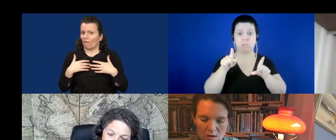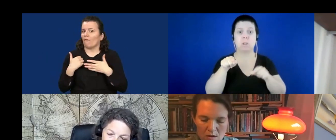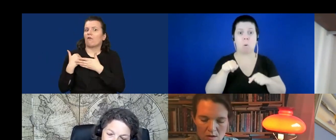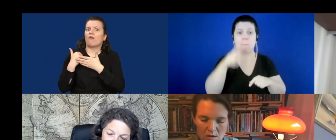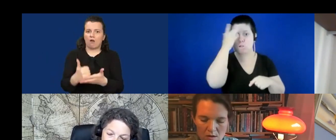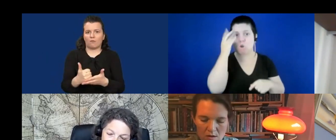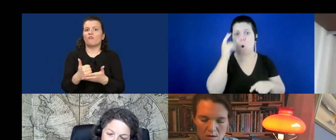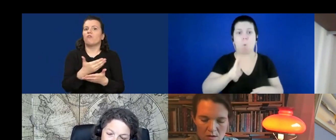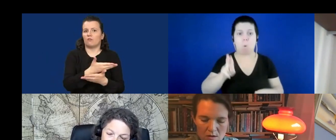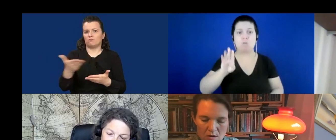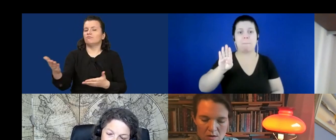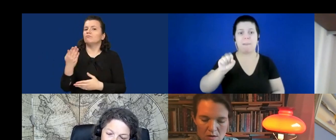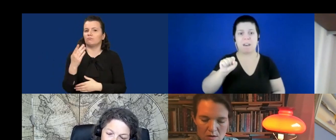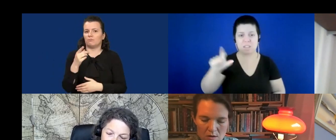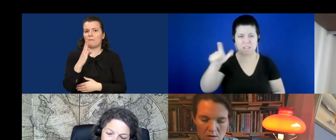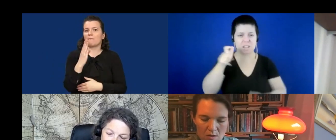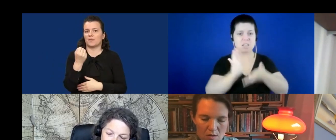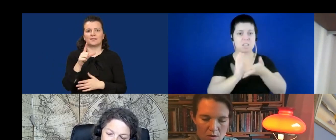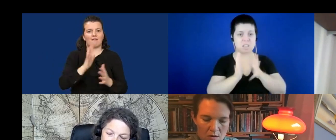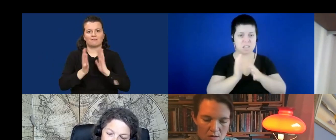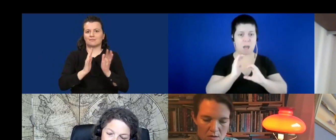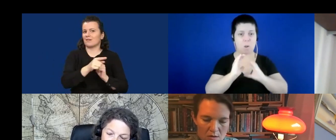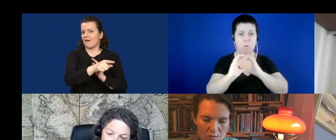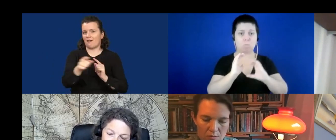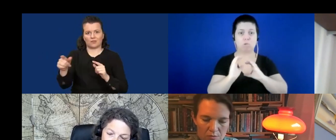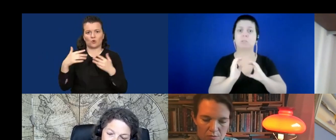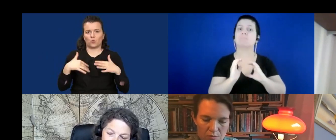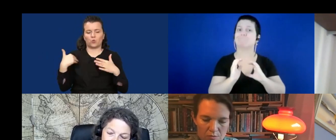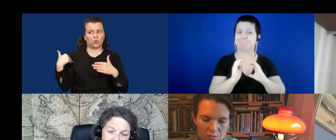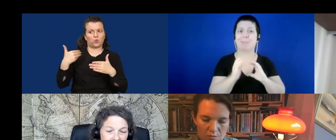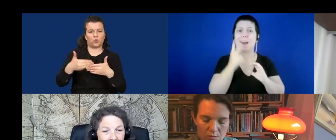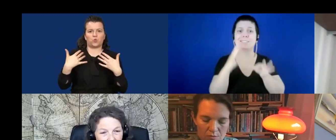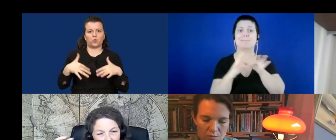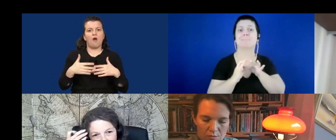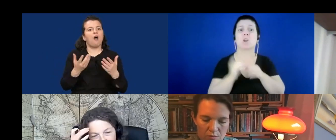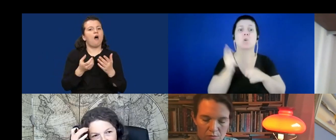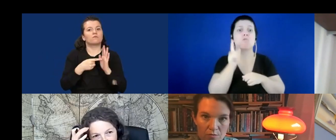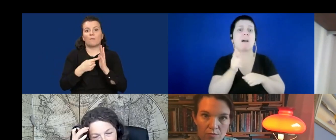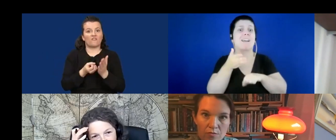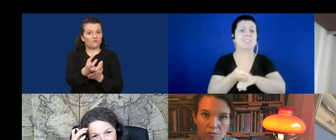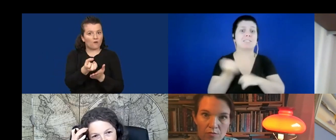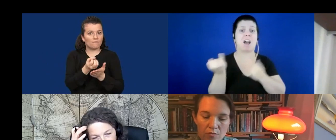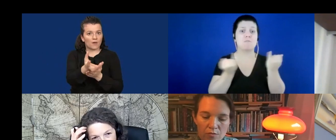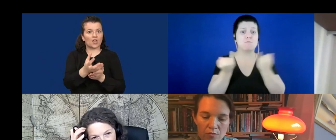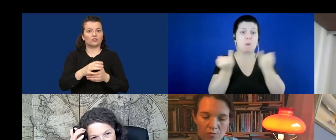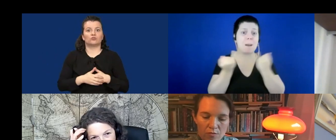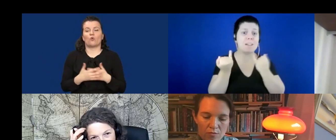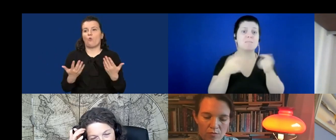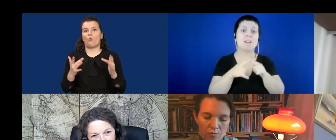users during this pandemic, as it has allowed them access to information and their families.